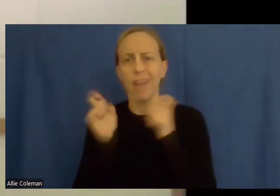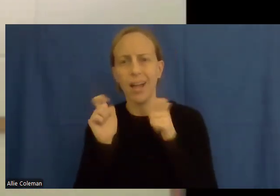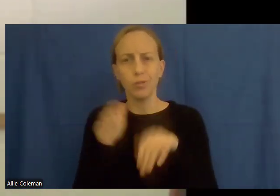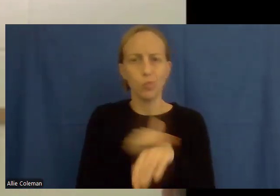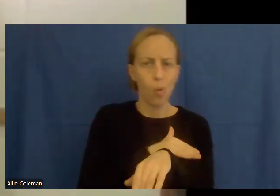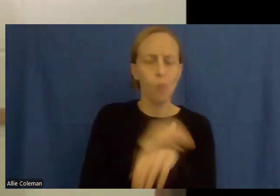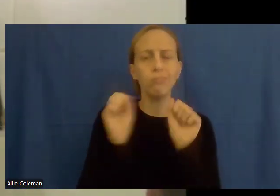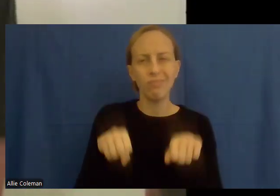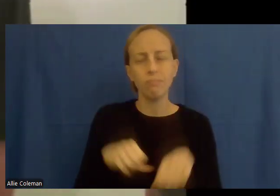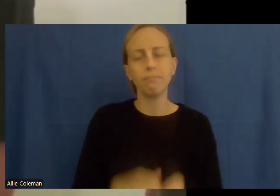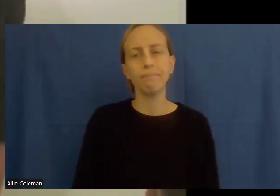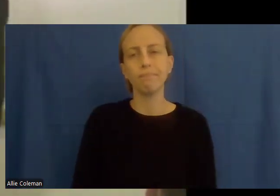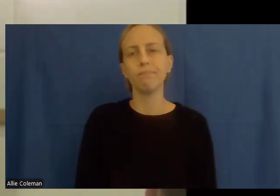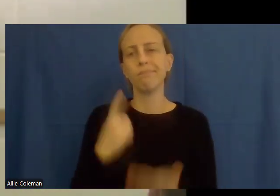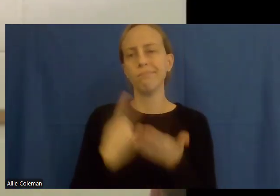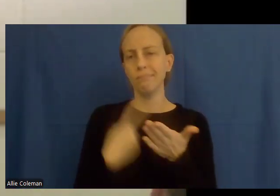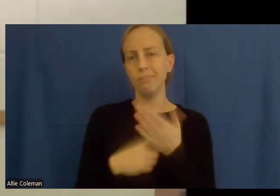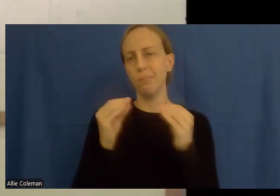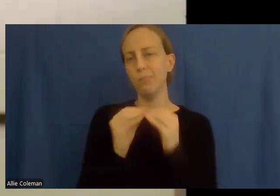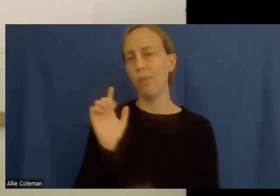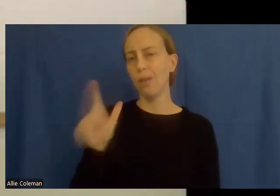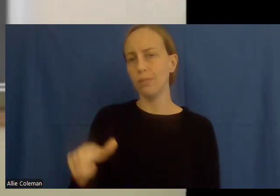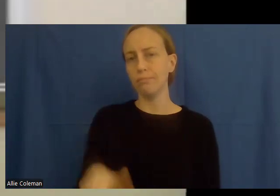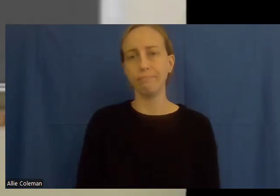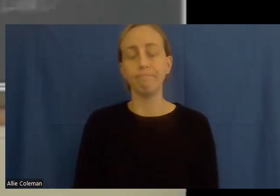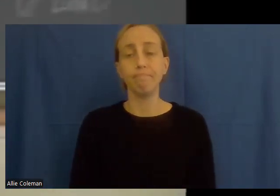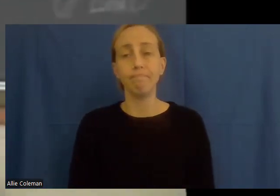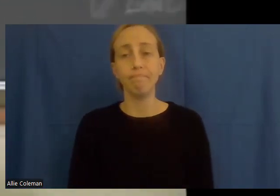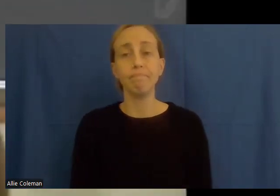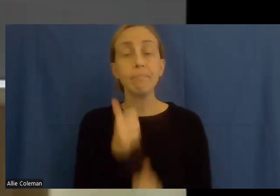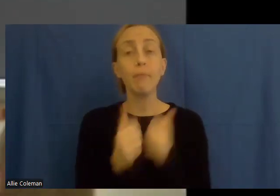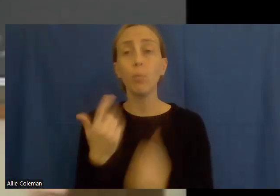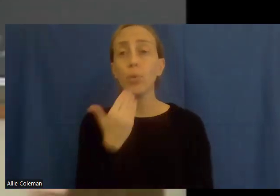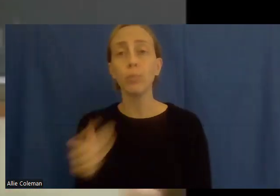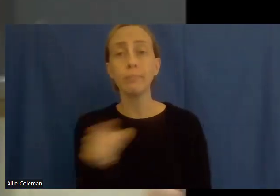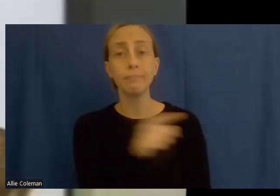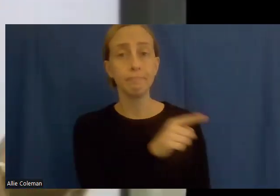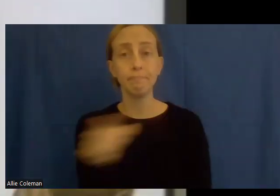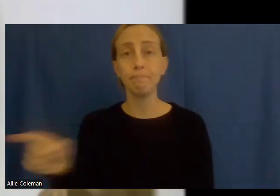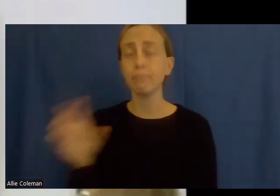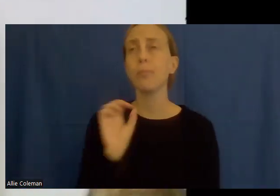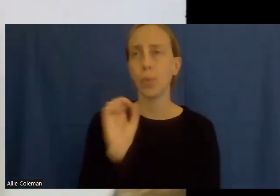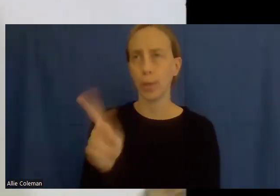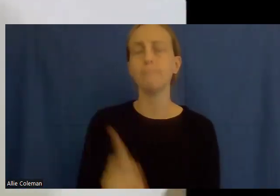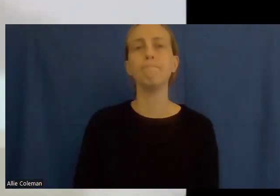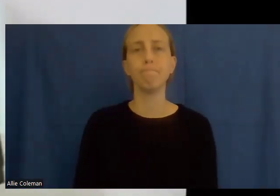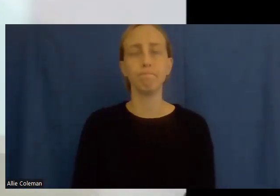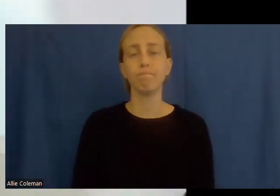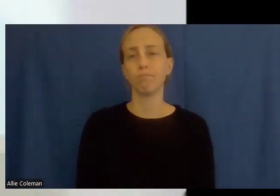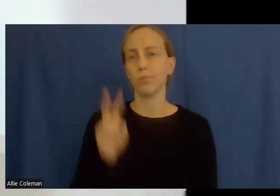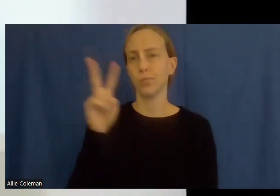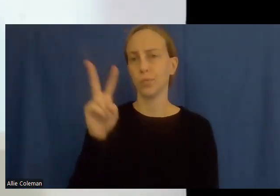few of those too. Is everybody at this? Okay. Other term, the two major ones, we're